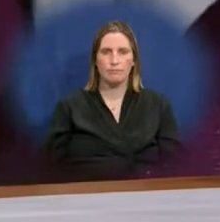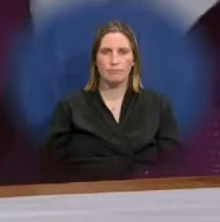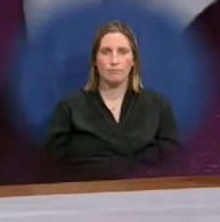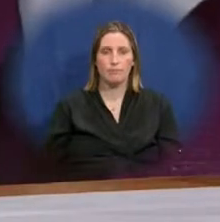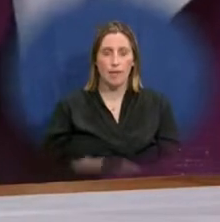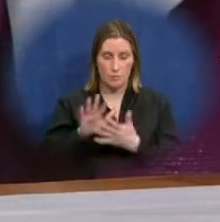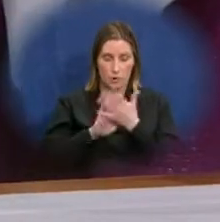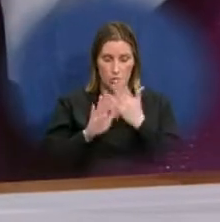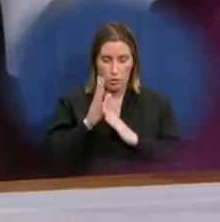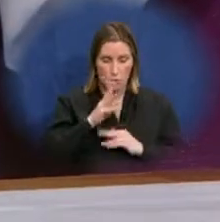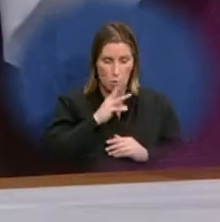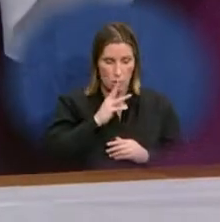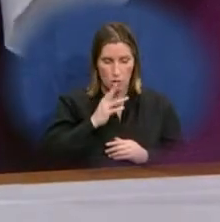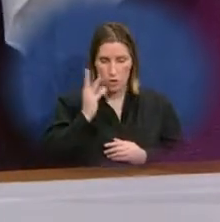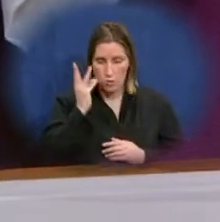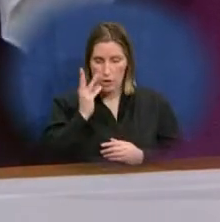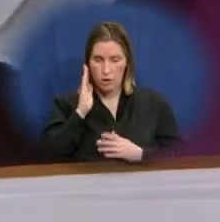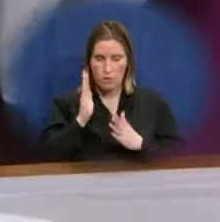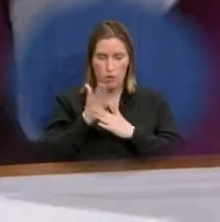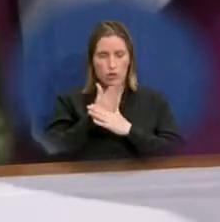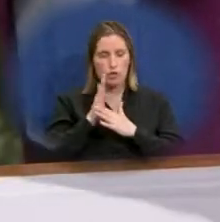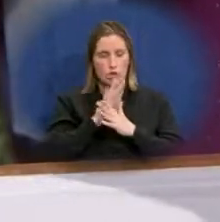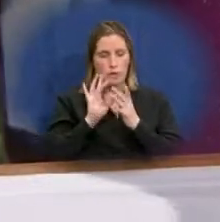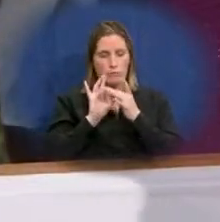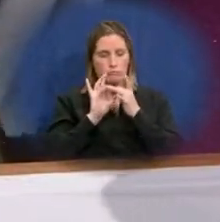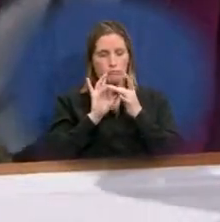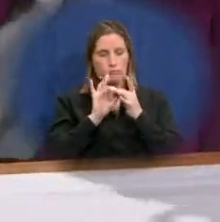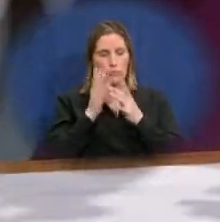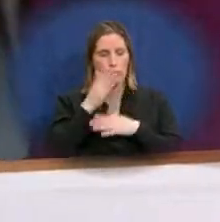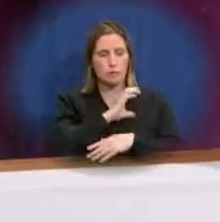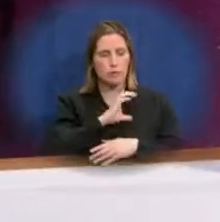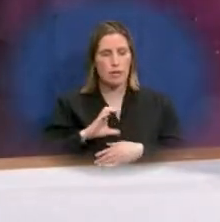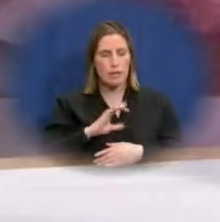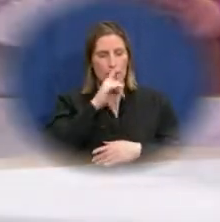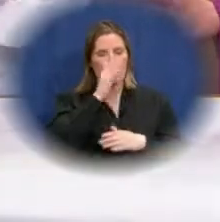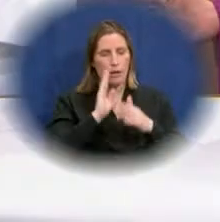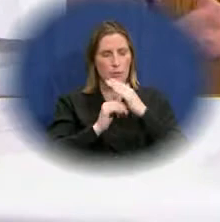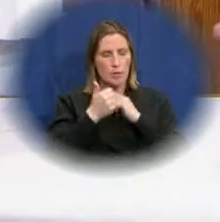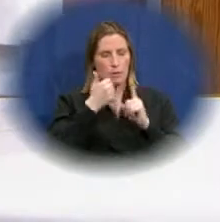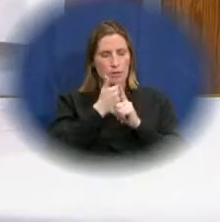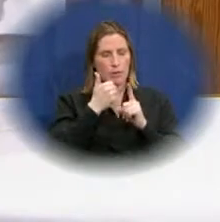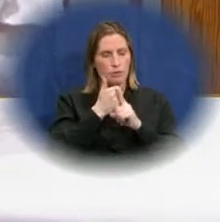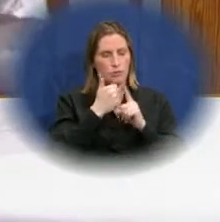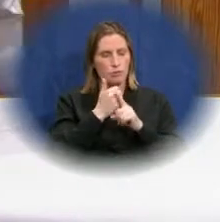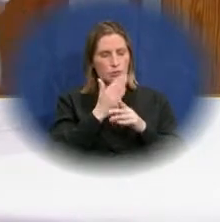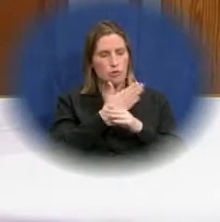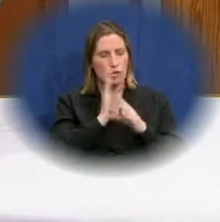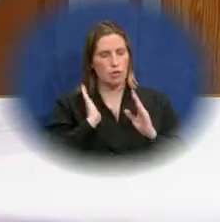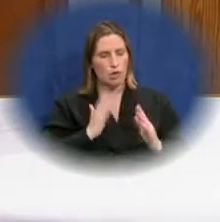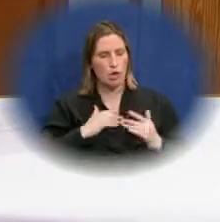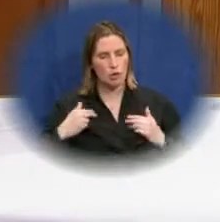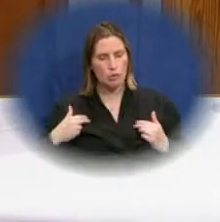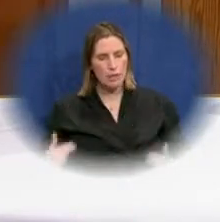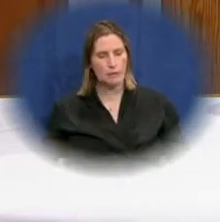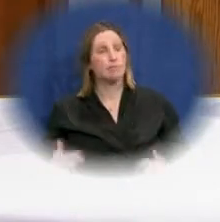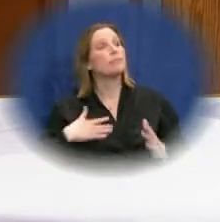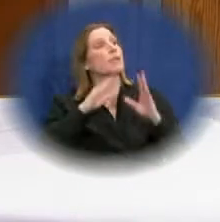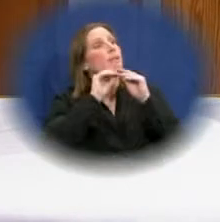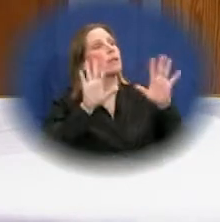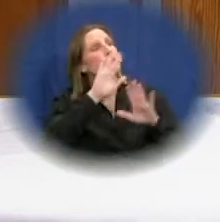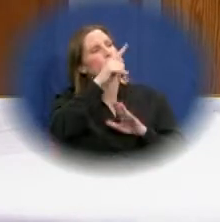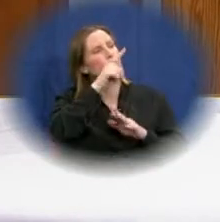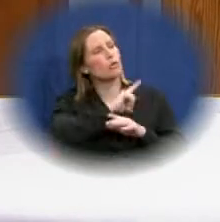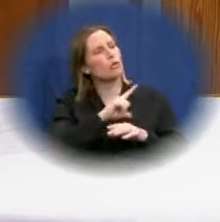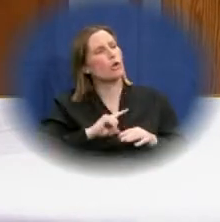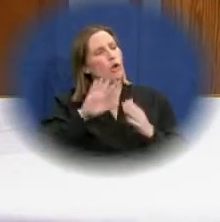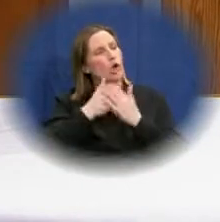By the mystery of this water and wine, may we come to share the divinity of Christ, who humbled himself to share in our humanity. Blessed are you, Lord God of